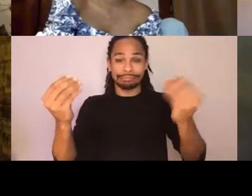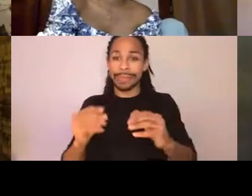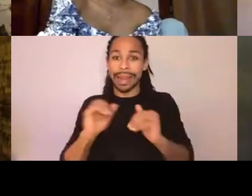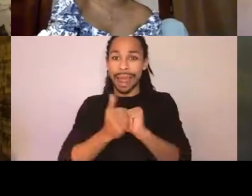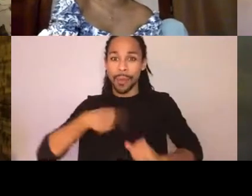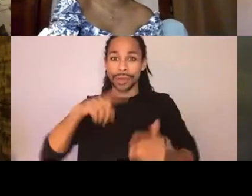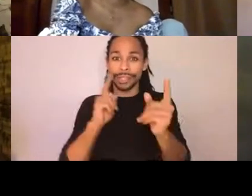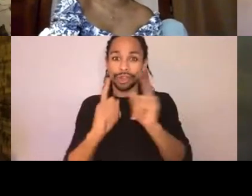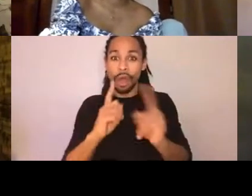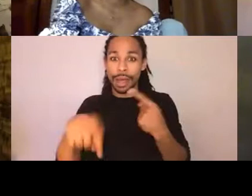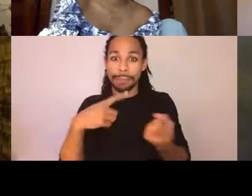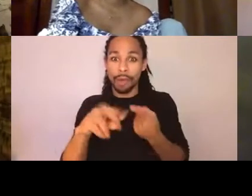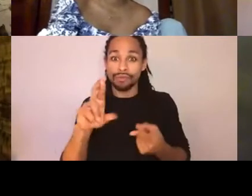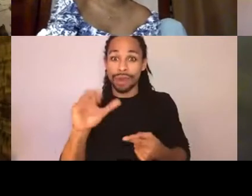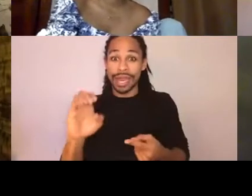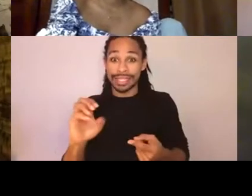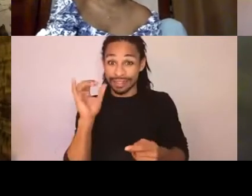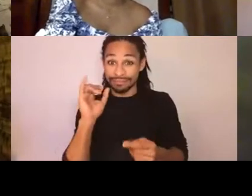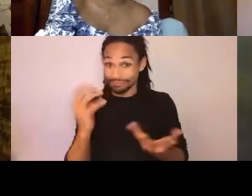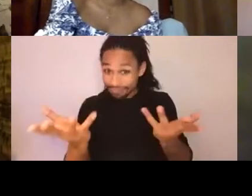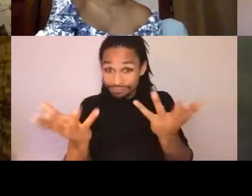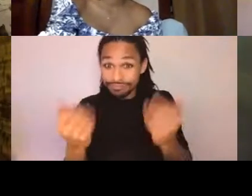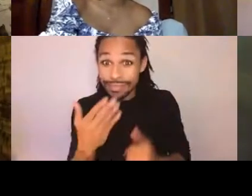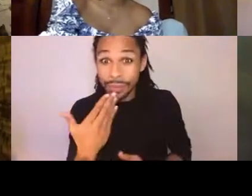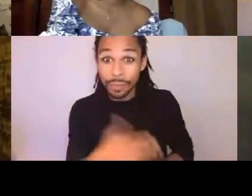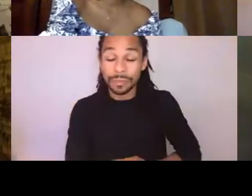about race? Thank you.